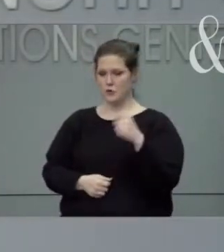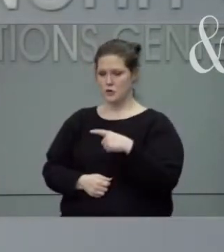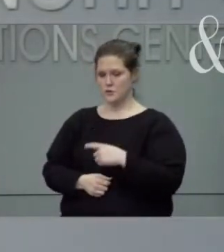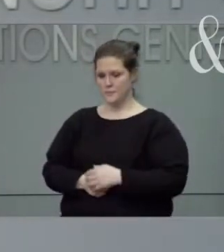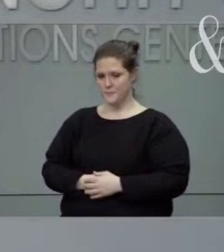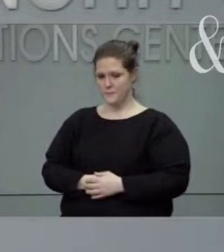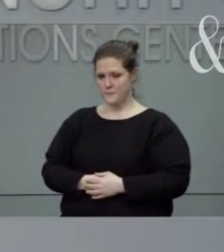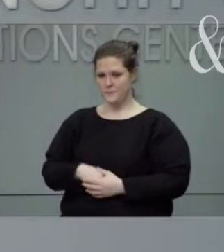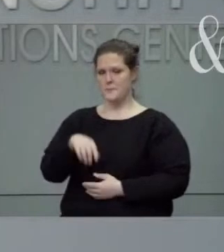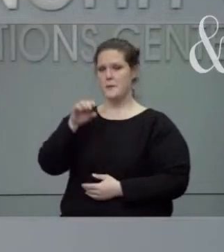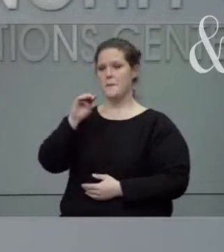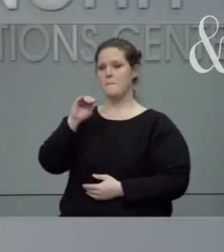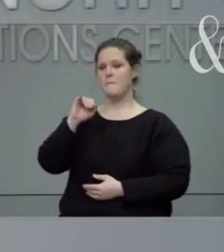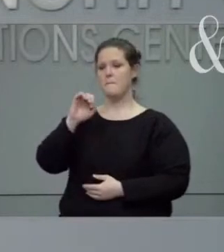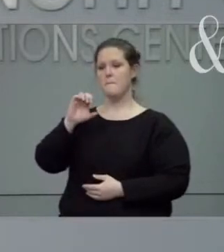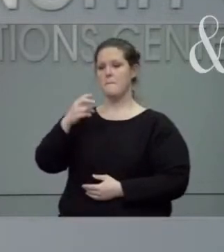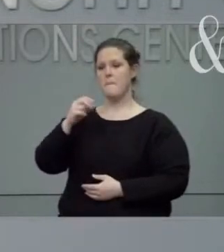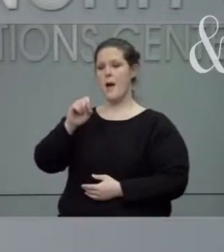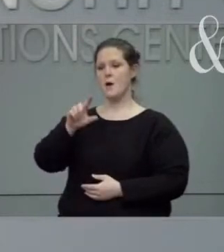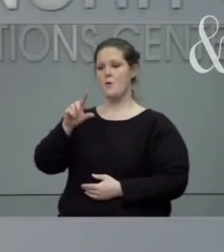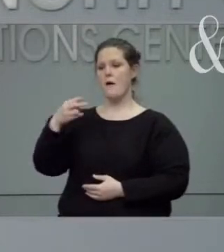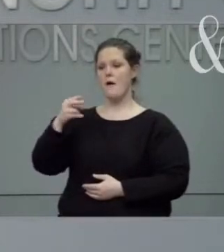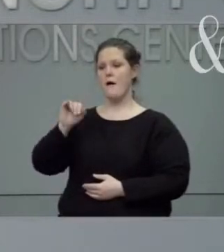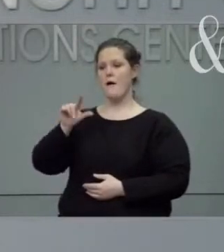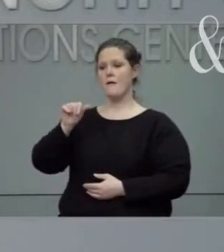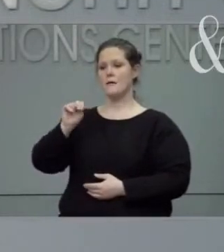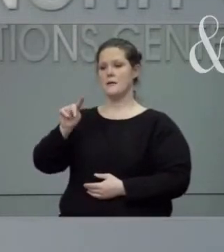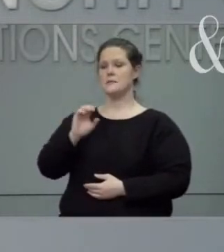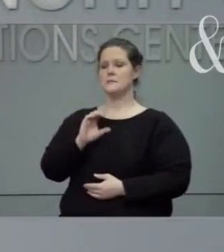Our next question is from Michael Hyland with CBS 17.